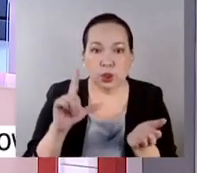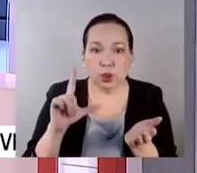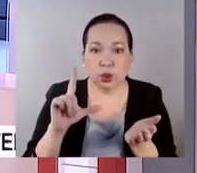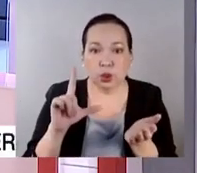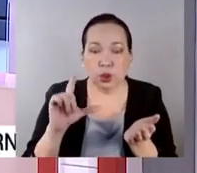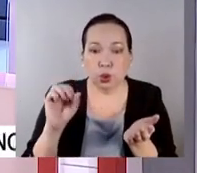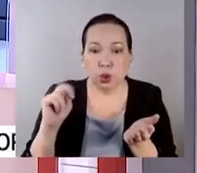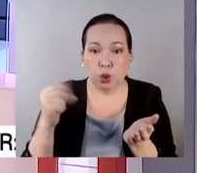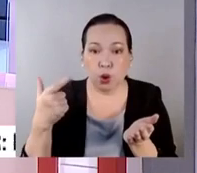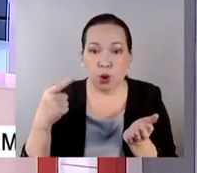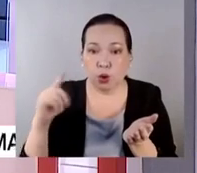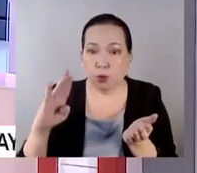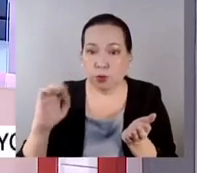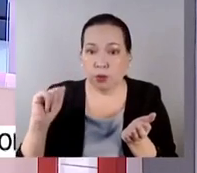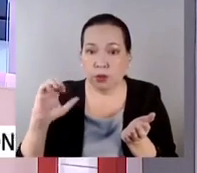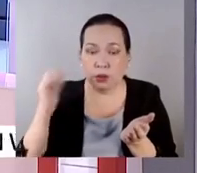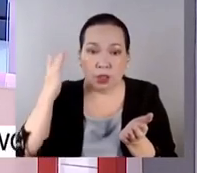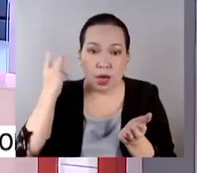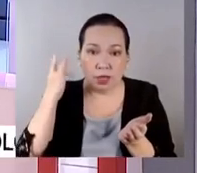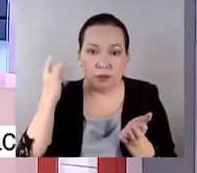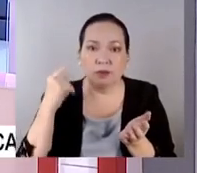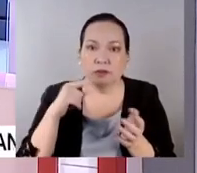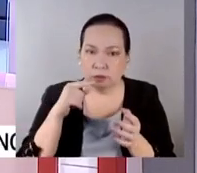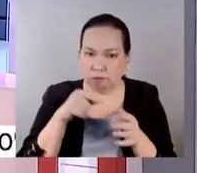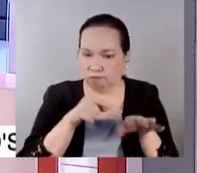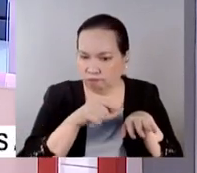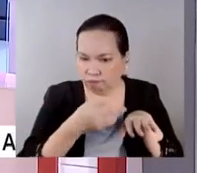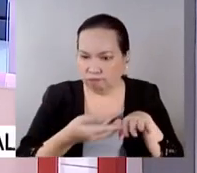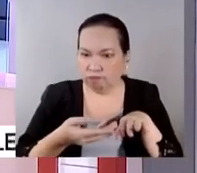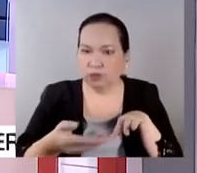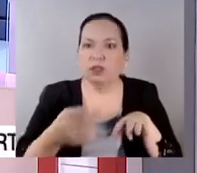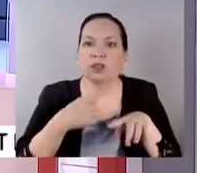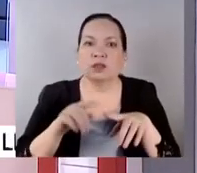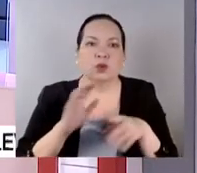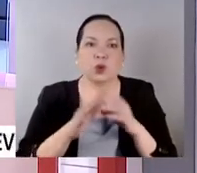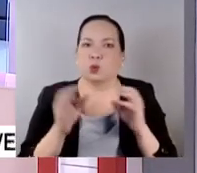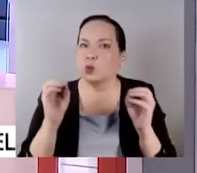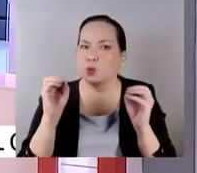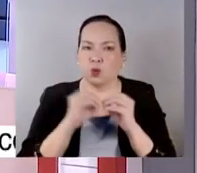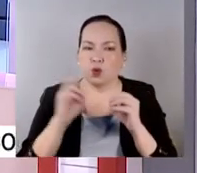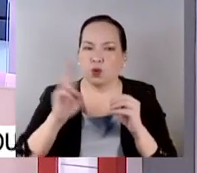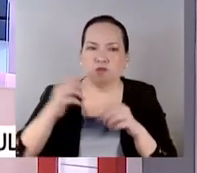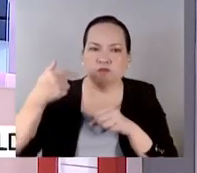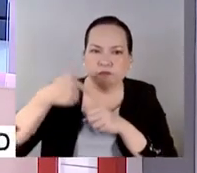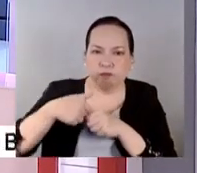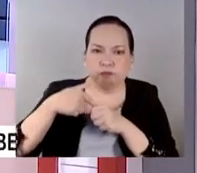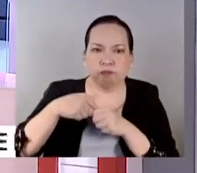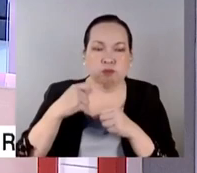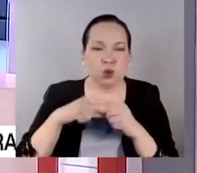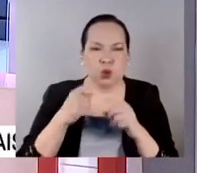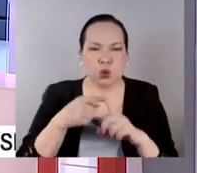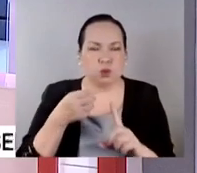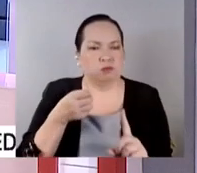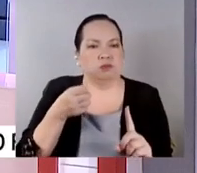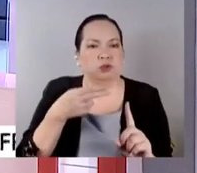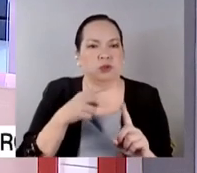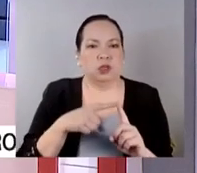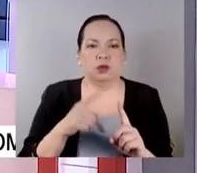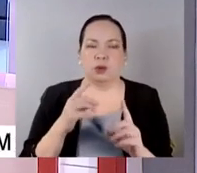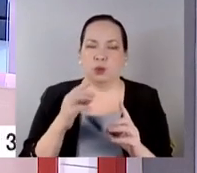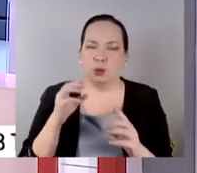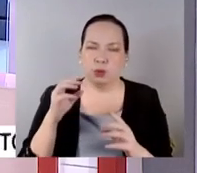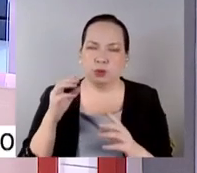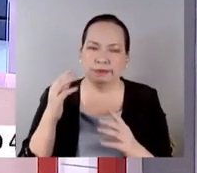zero-emissions facility with the help of increased automation. Unions, meanwhile, are hoping a multi-million dollar government grant will